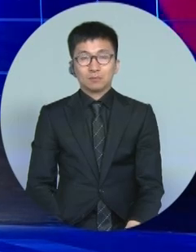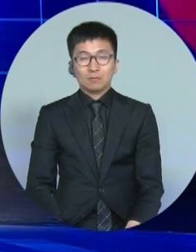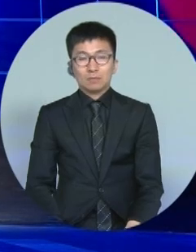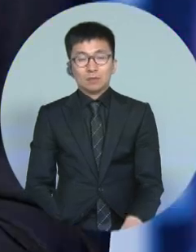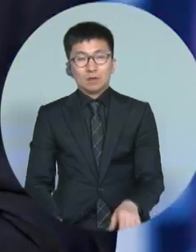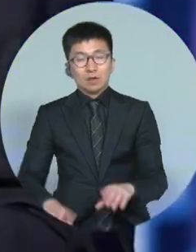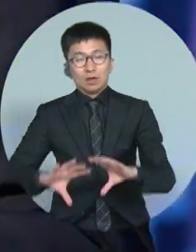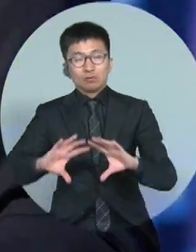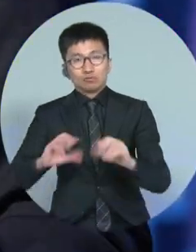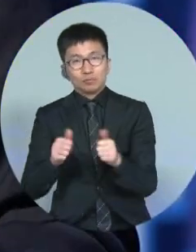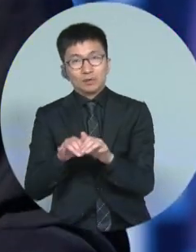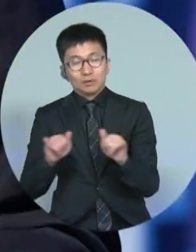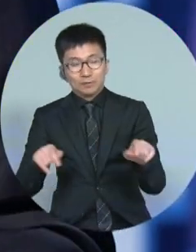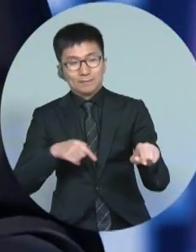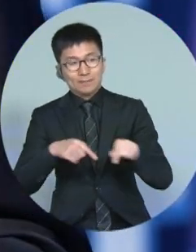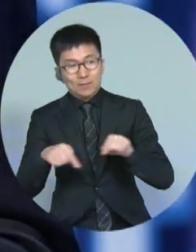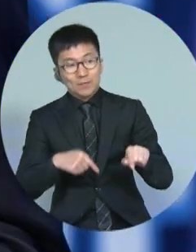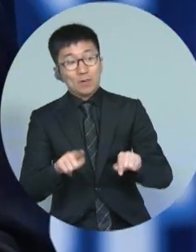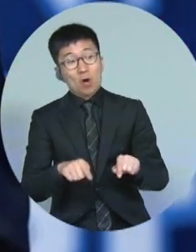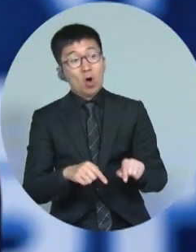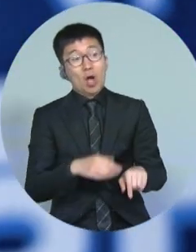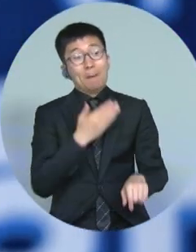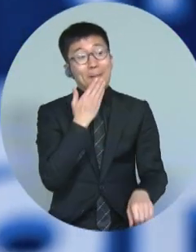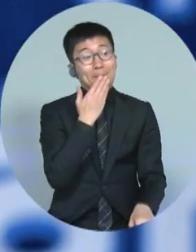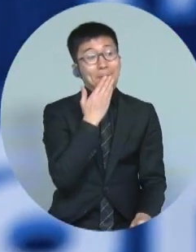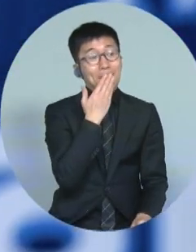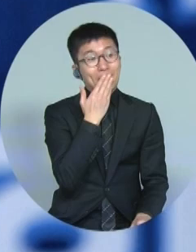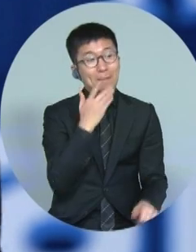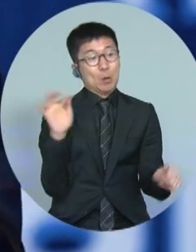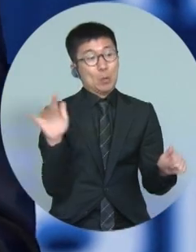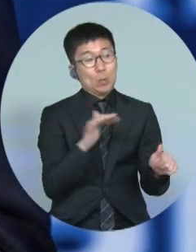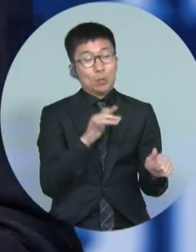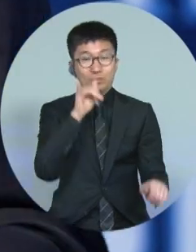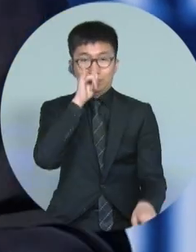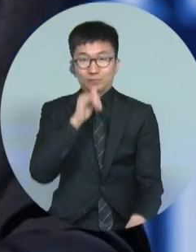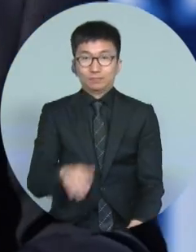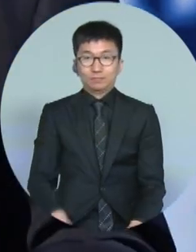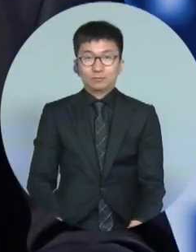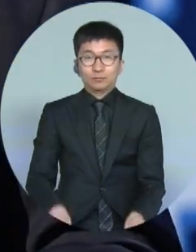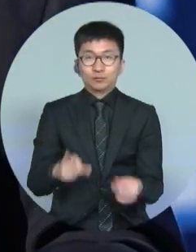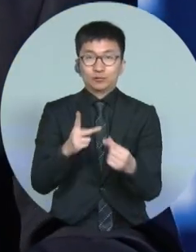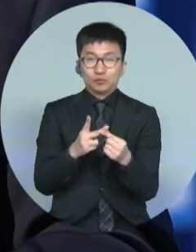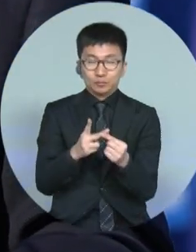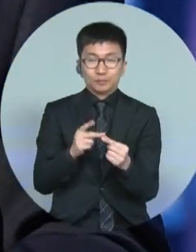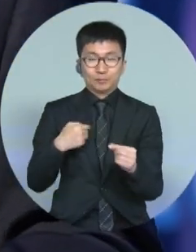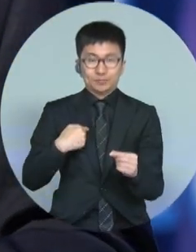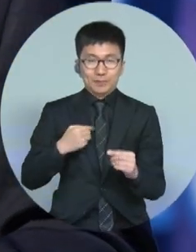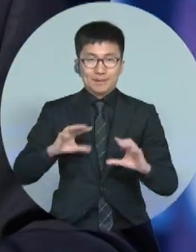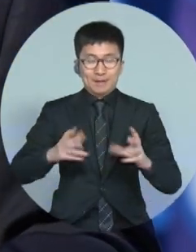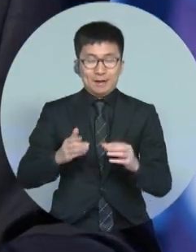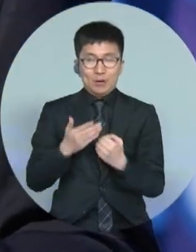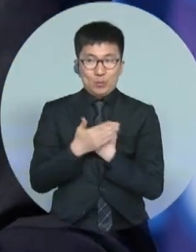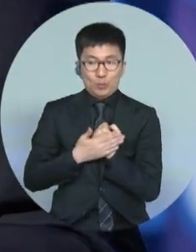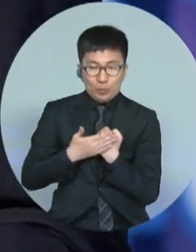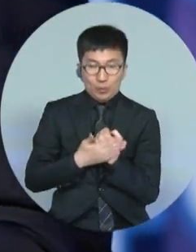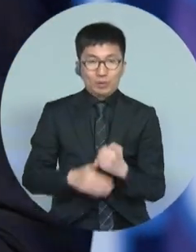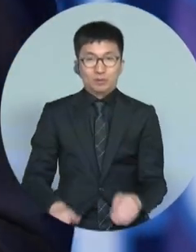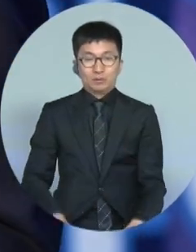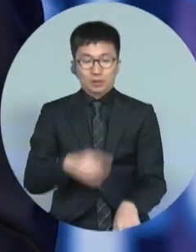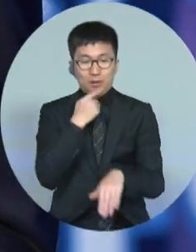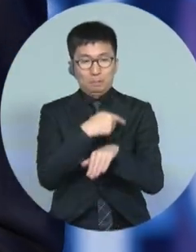nationalism, neo-fascist tendencies, represented by the types like Donald